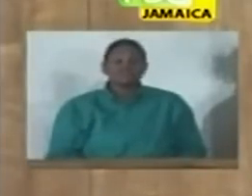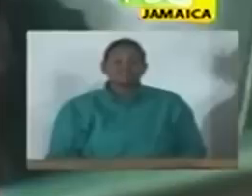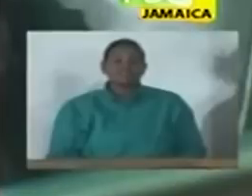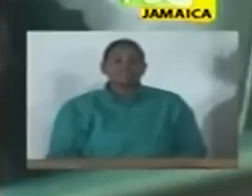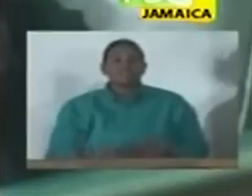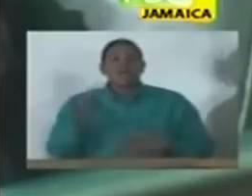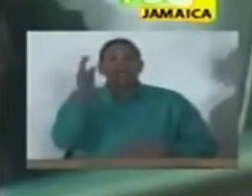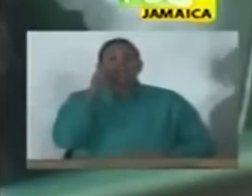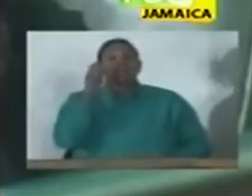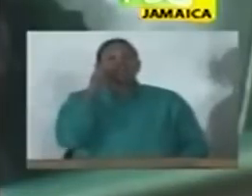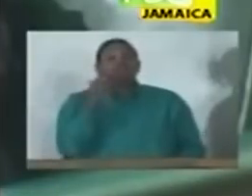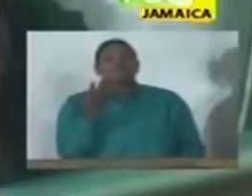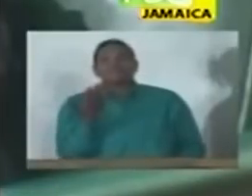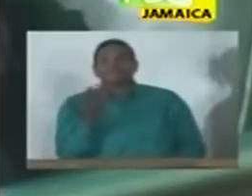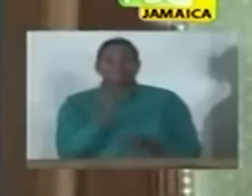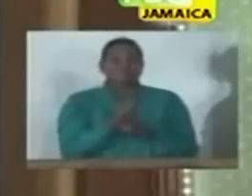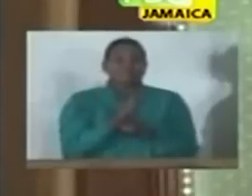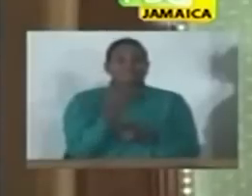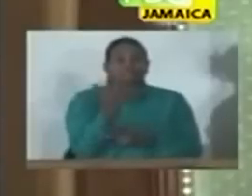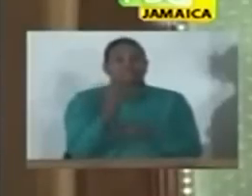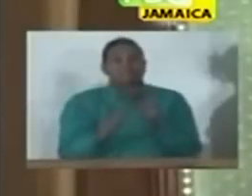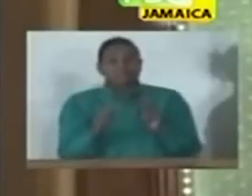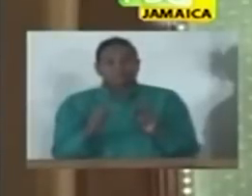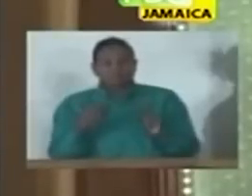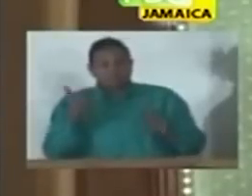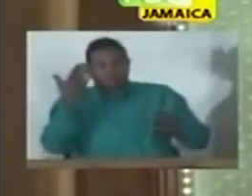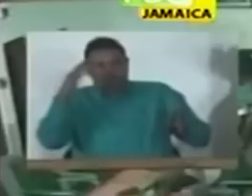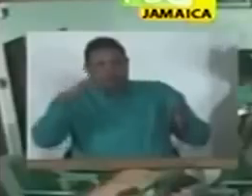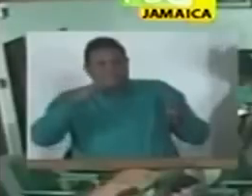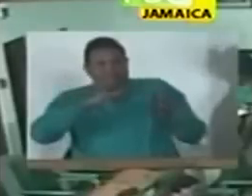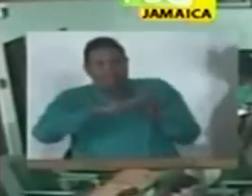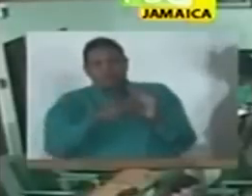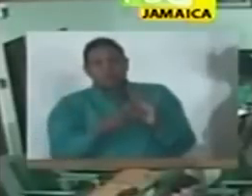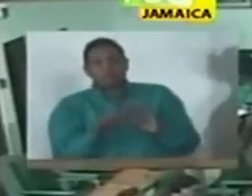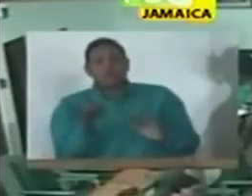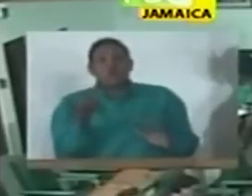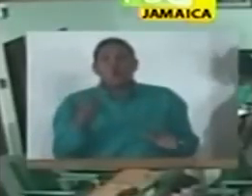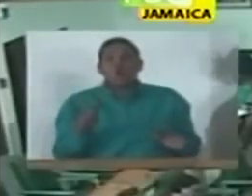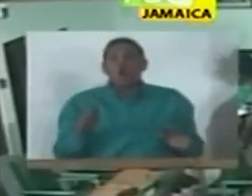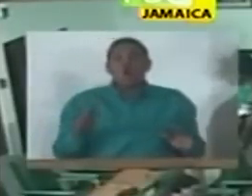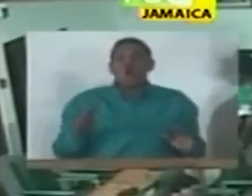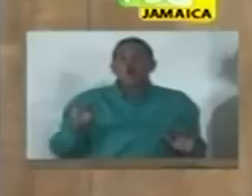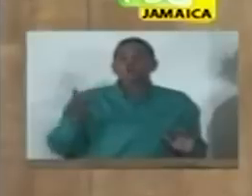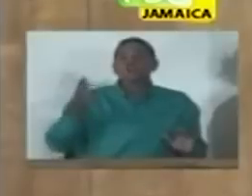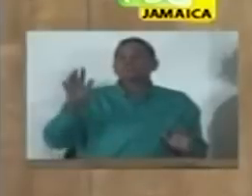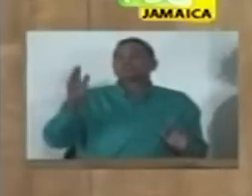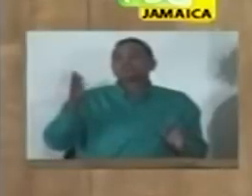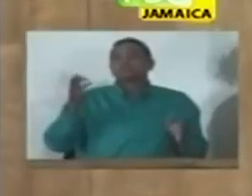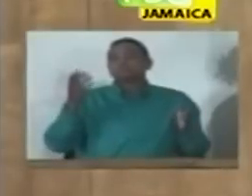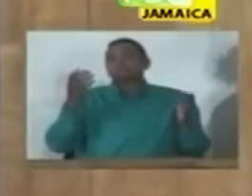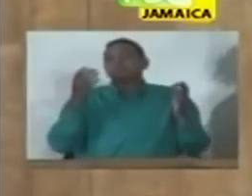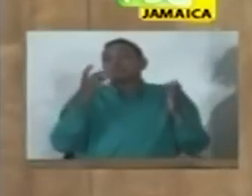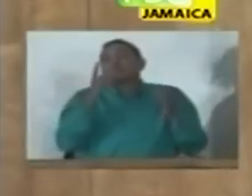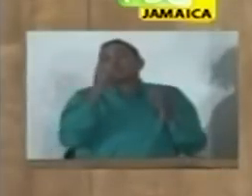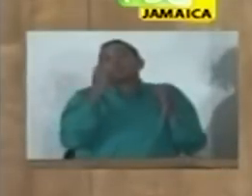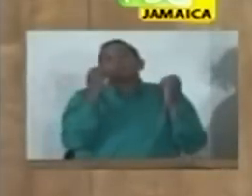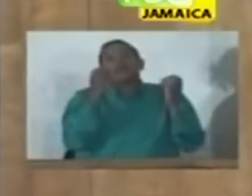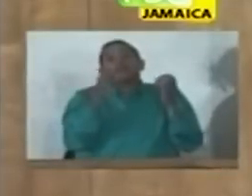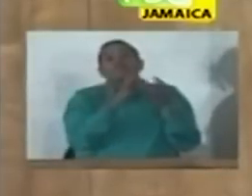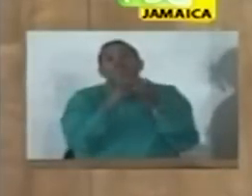polygamy. So we're adapting something. I am sure we cut and paste this, that this is not an original